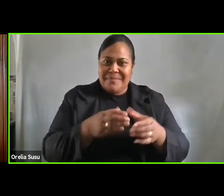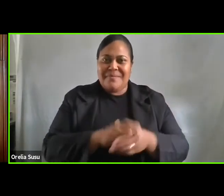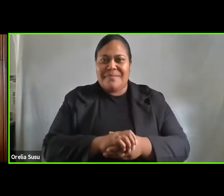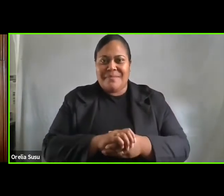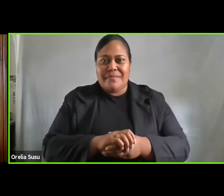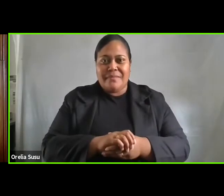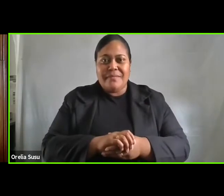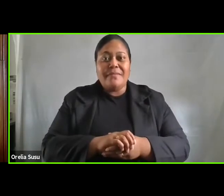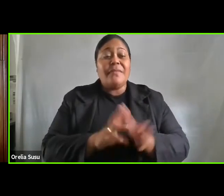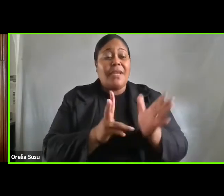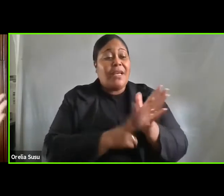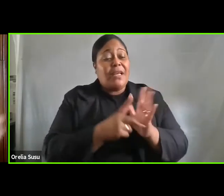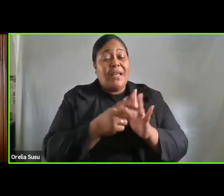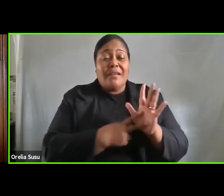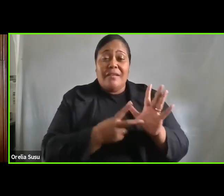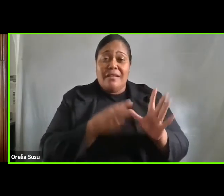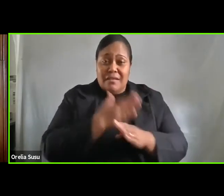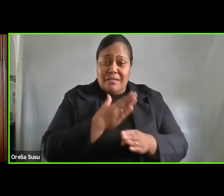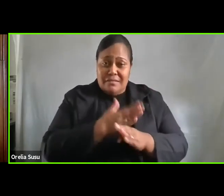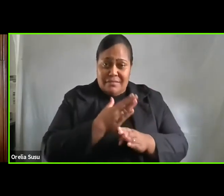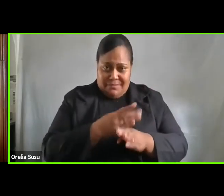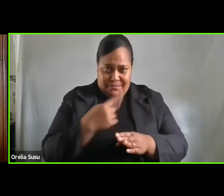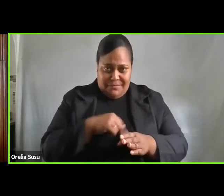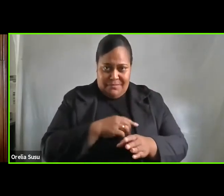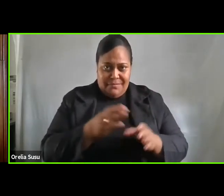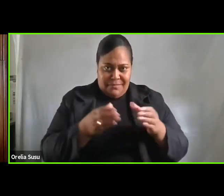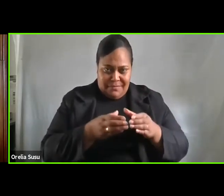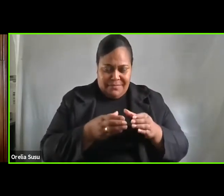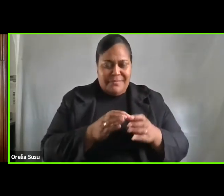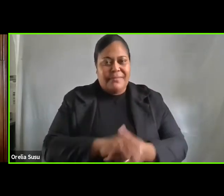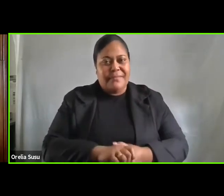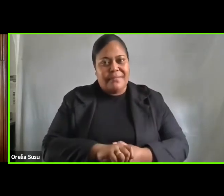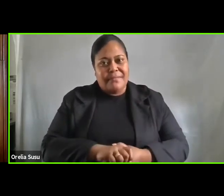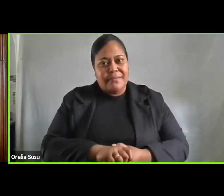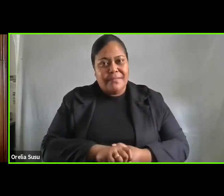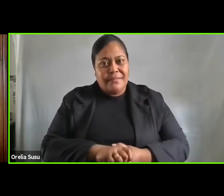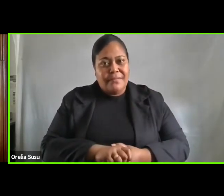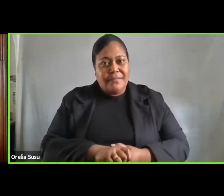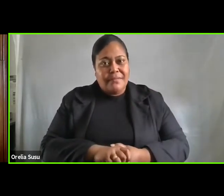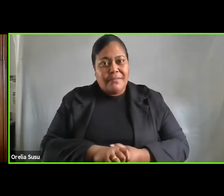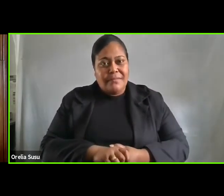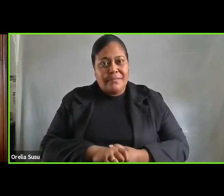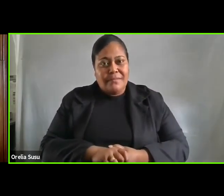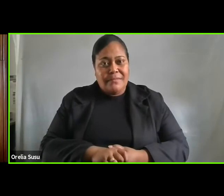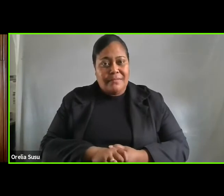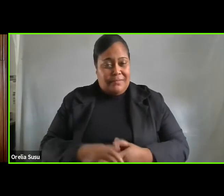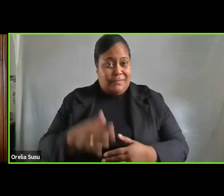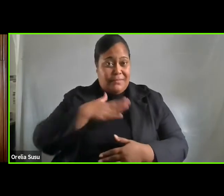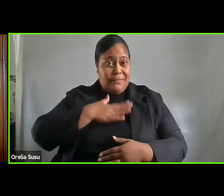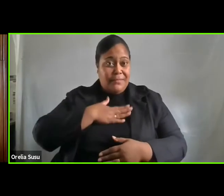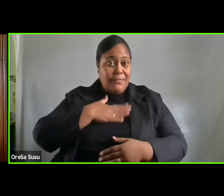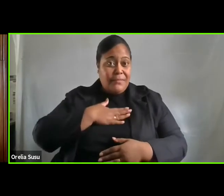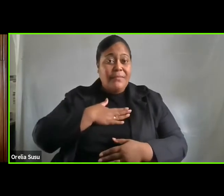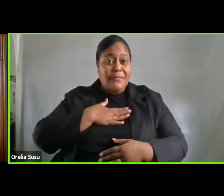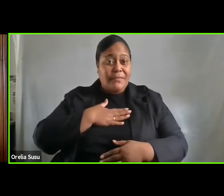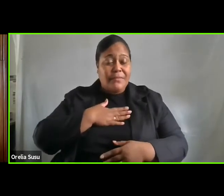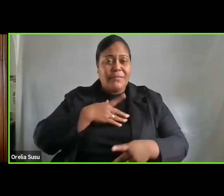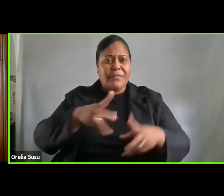for decade for ever since it started so my end the tools that i'll be speaking on today is